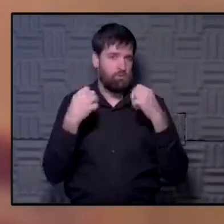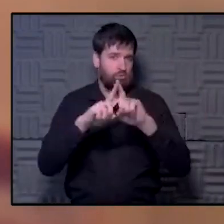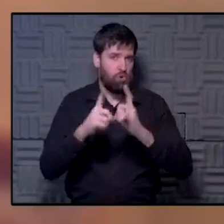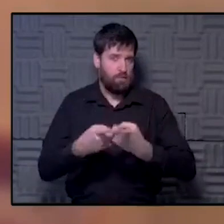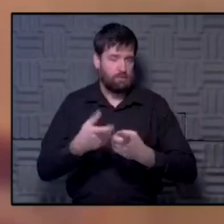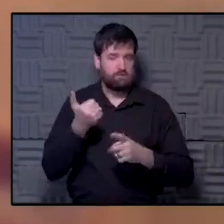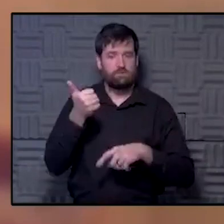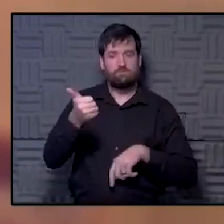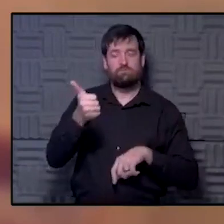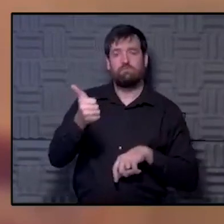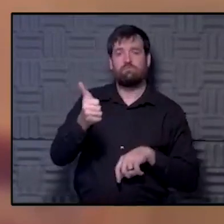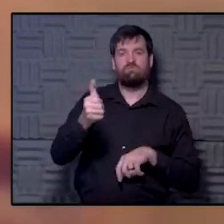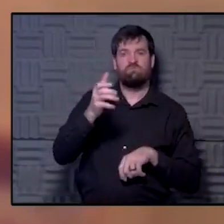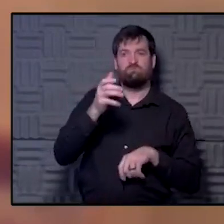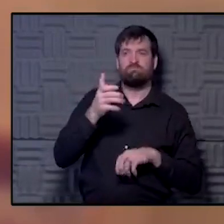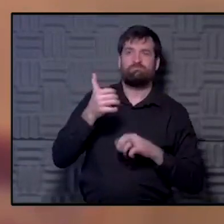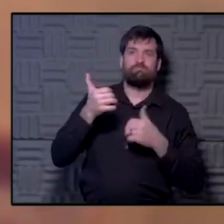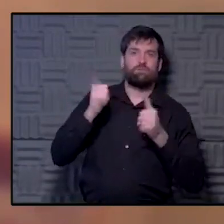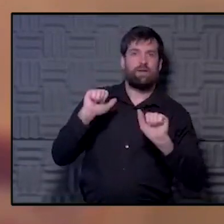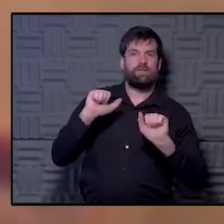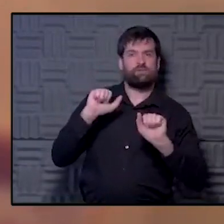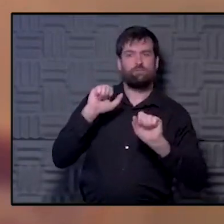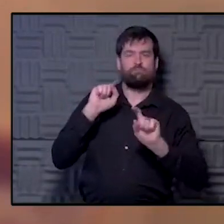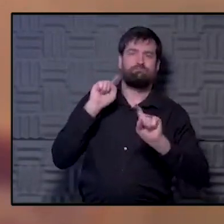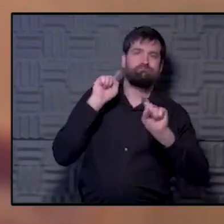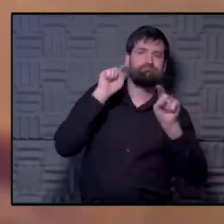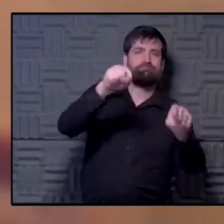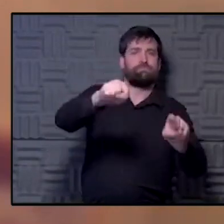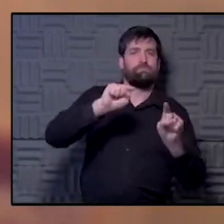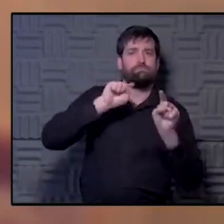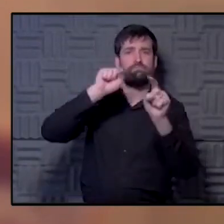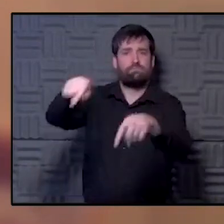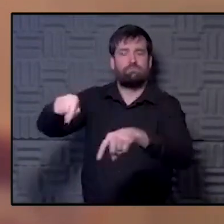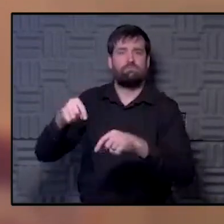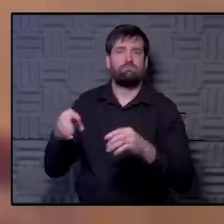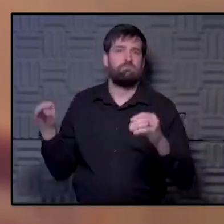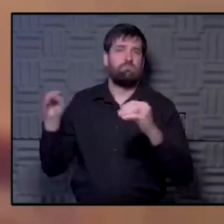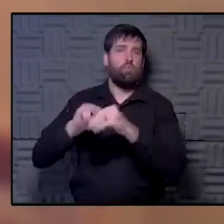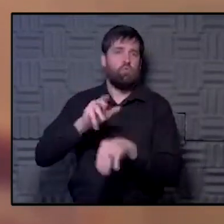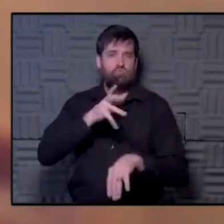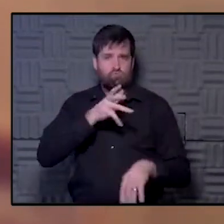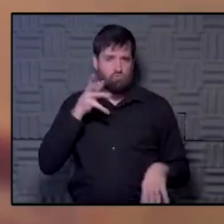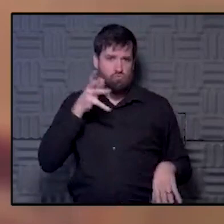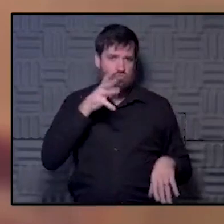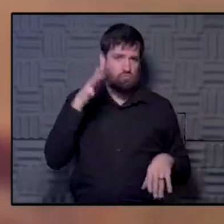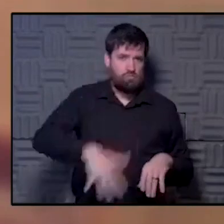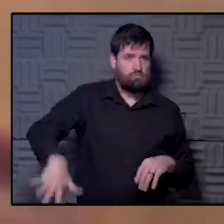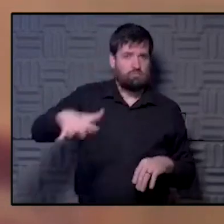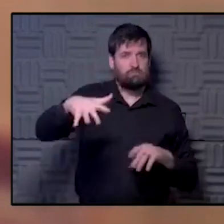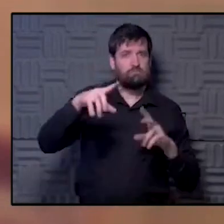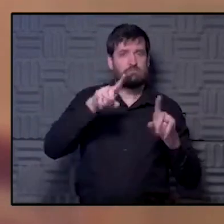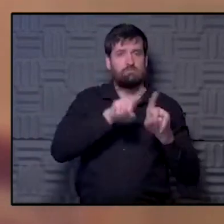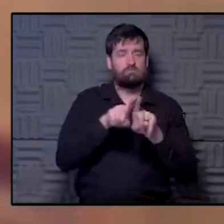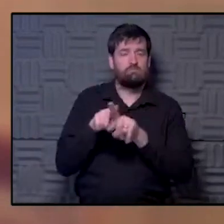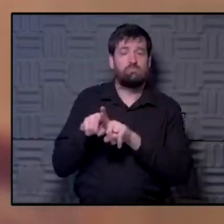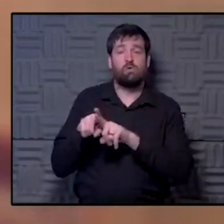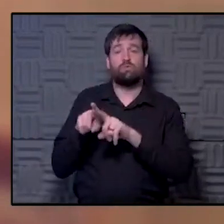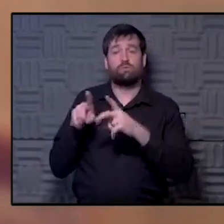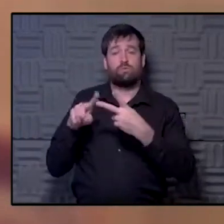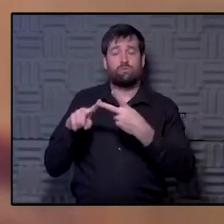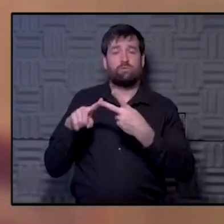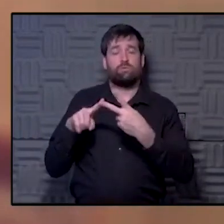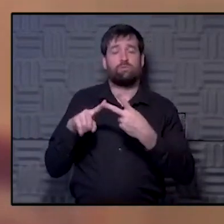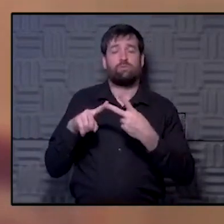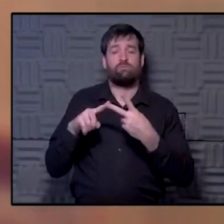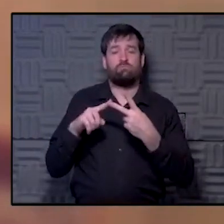that will try to go out to more remote locations, and then also trying to